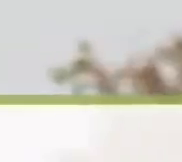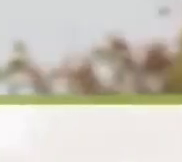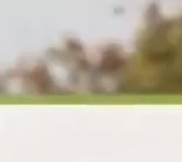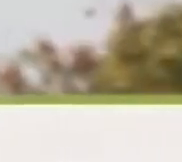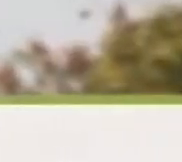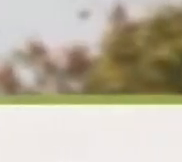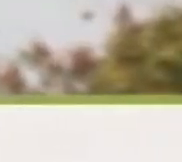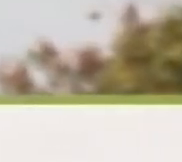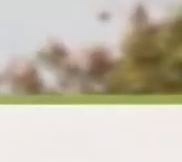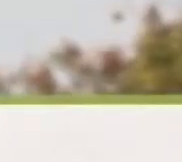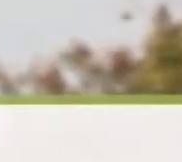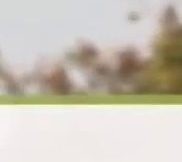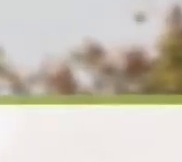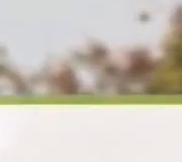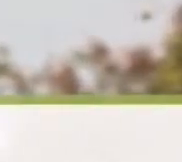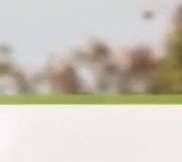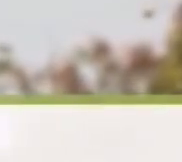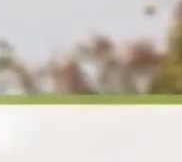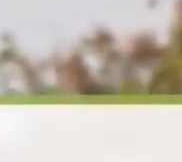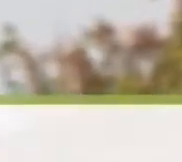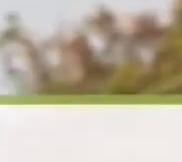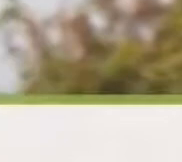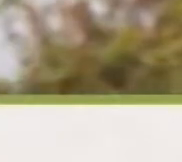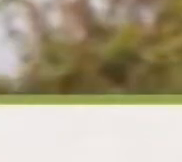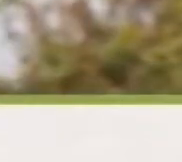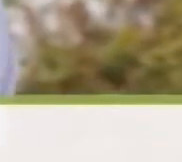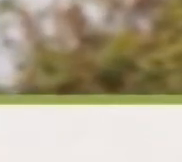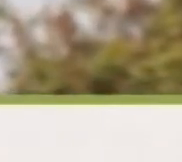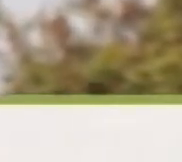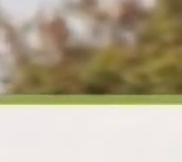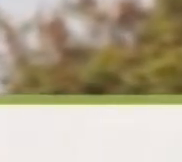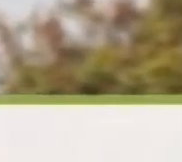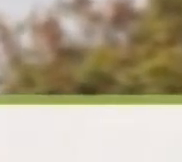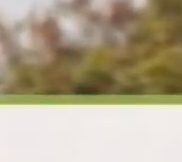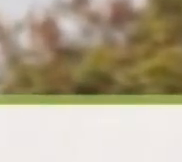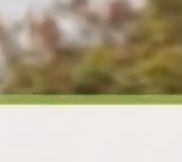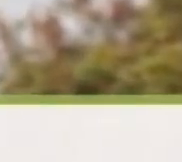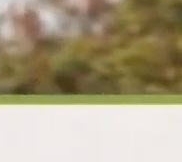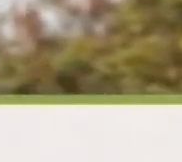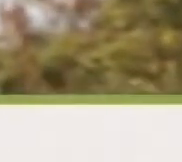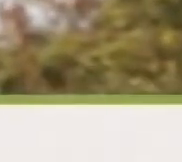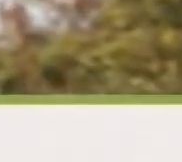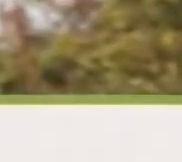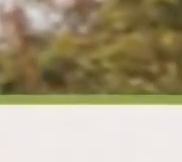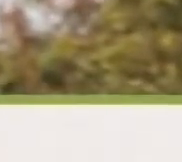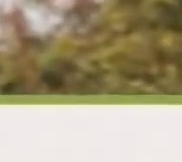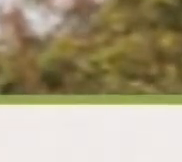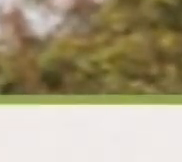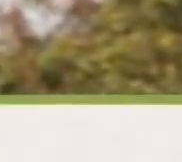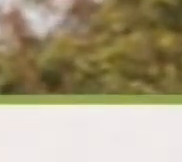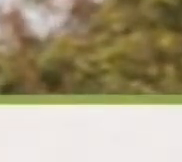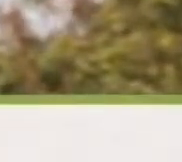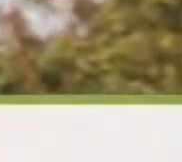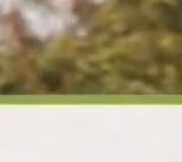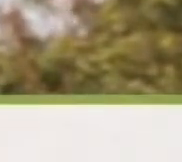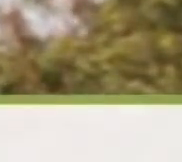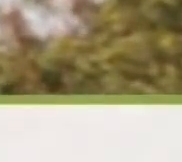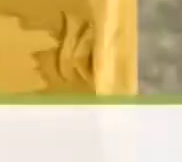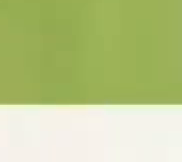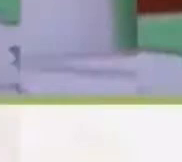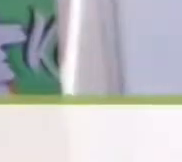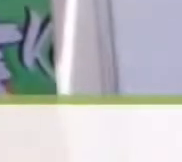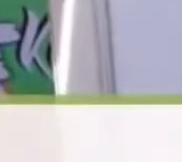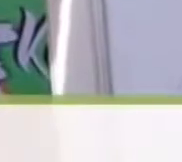Kisi, Changamkeni, and let's meet at Gusii Stadium from Wednesday 9th June to Friday 11th June for the IRA Open Day.